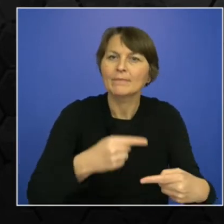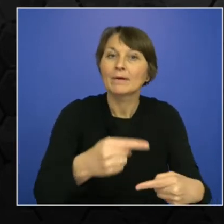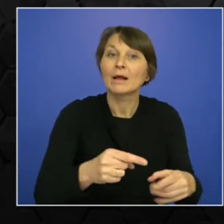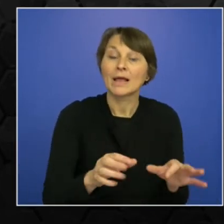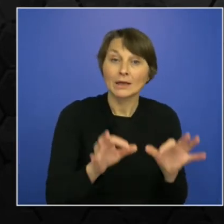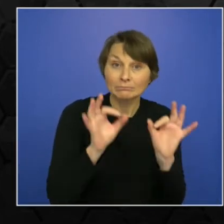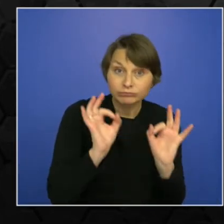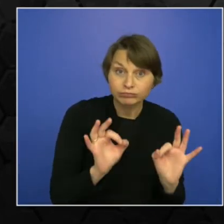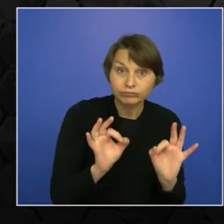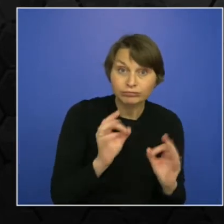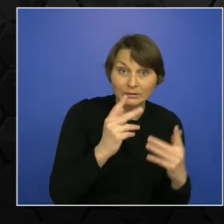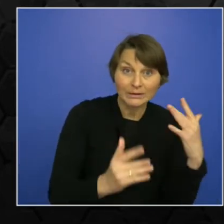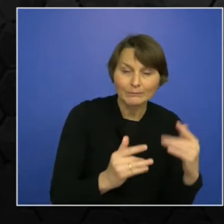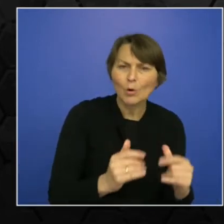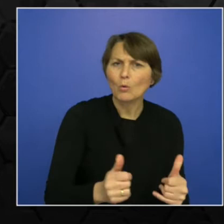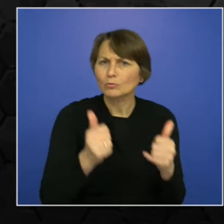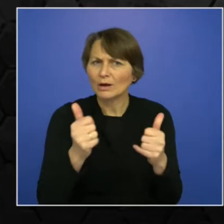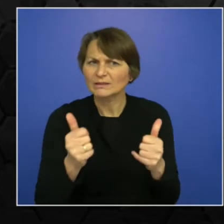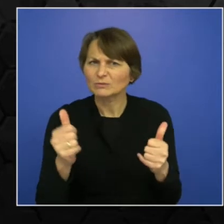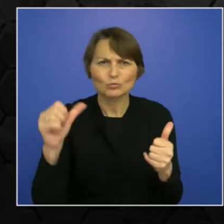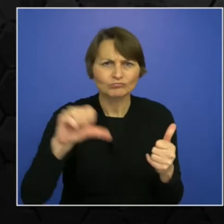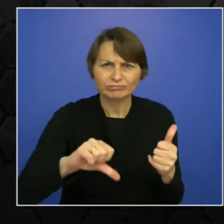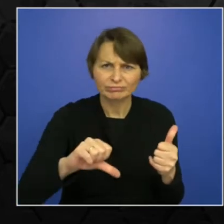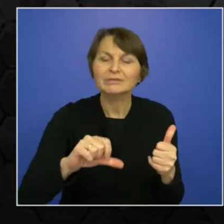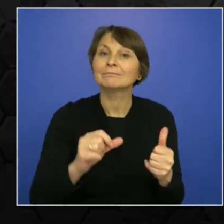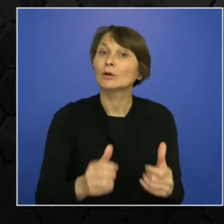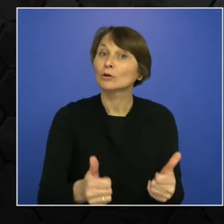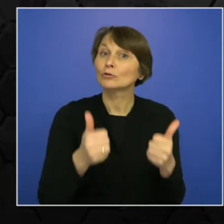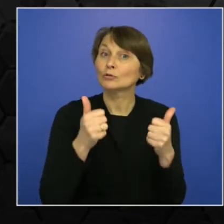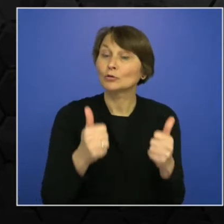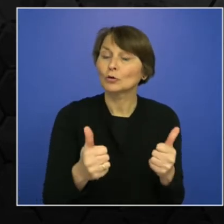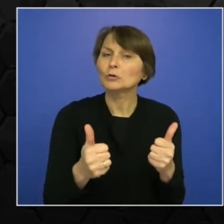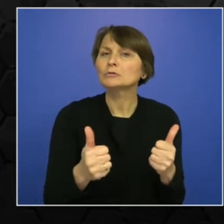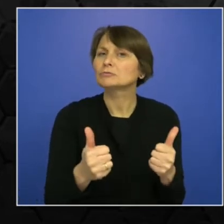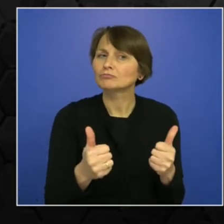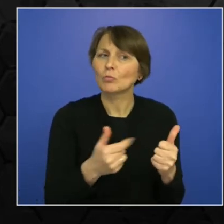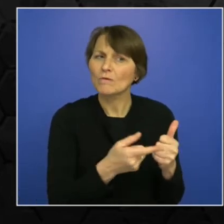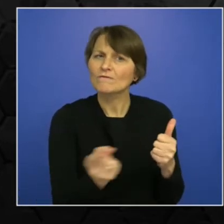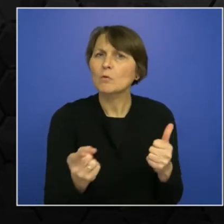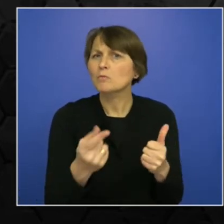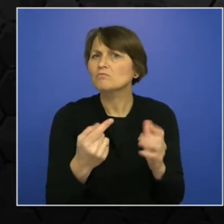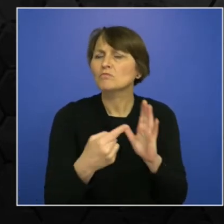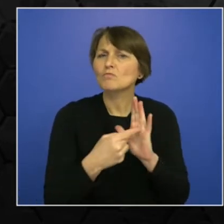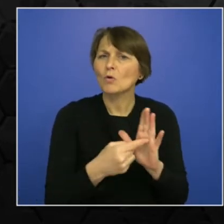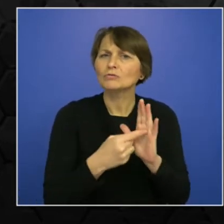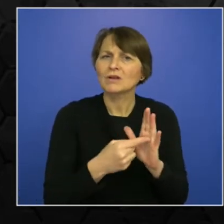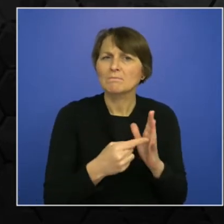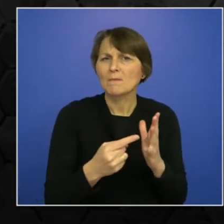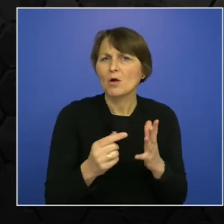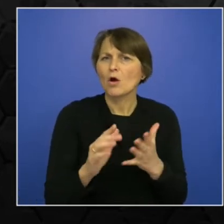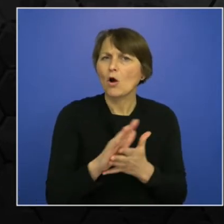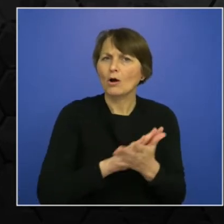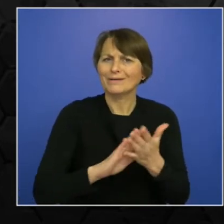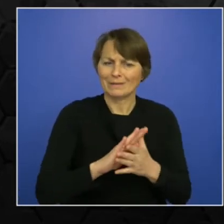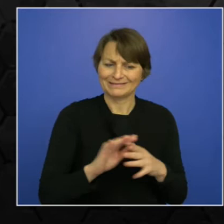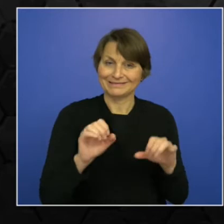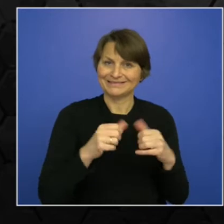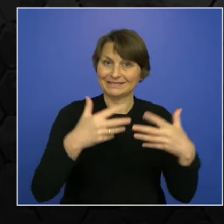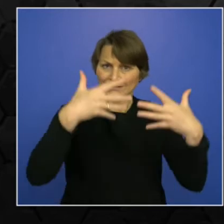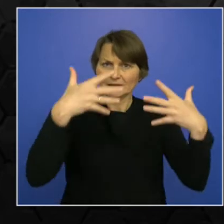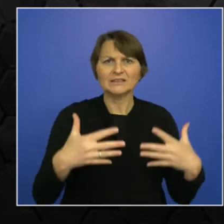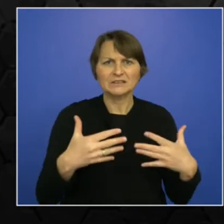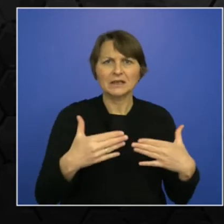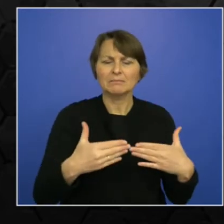neutral, or incorrect. It's a good technique to use for automated systems that have to make a lot of